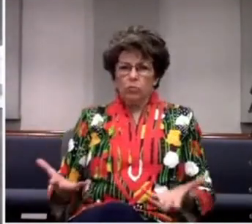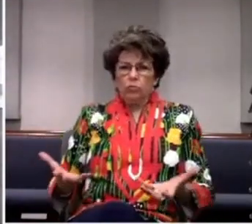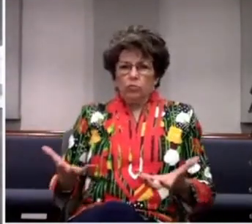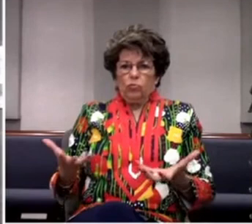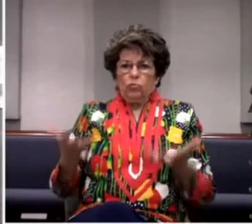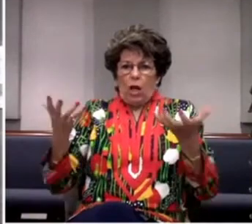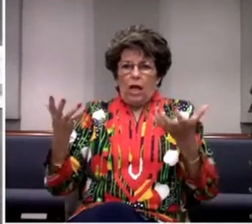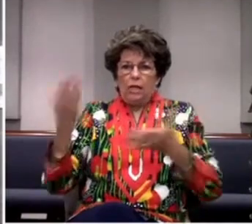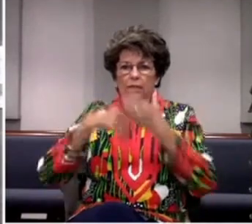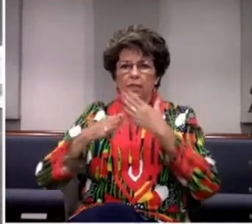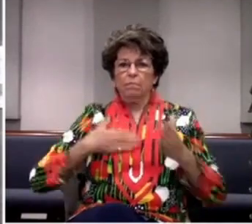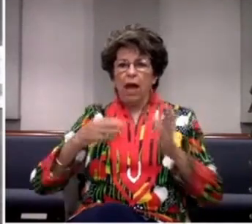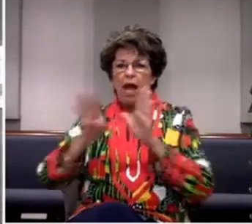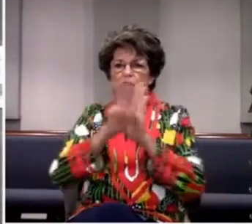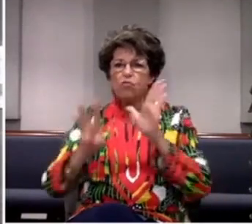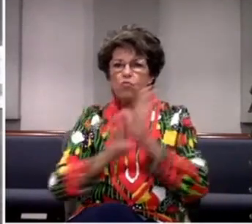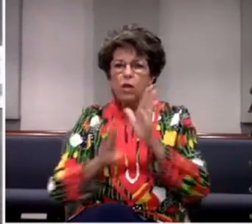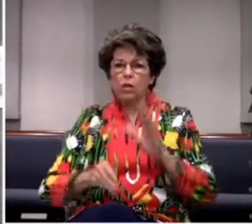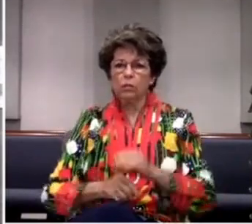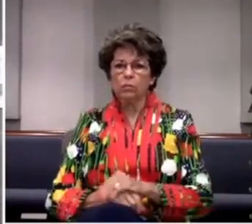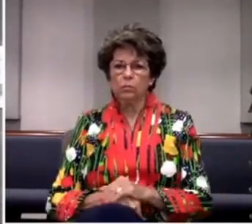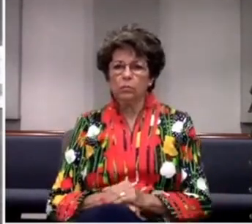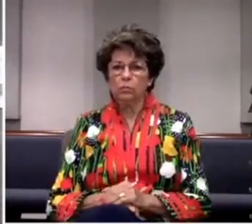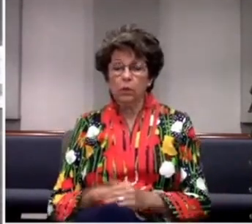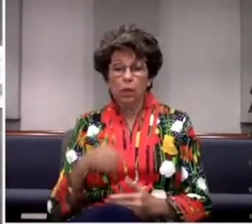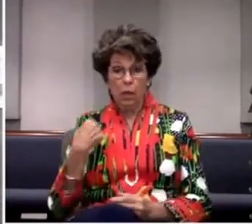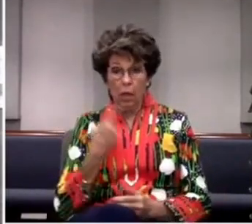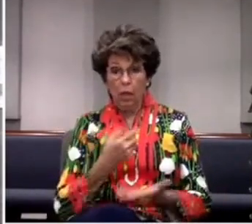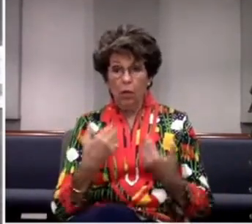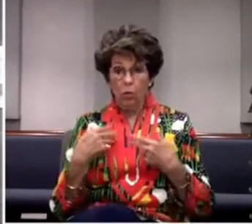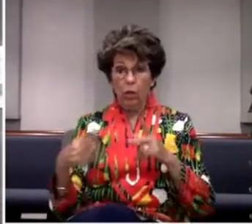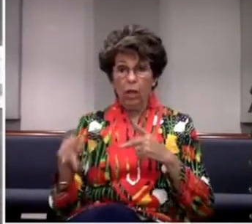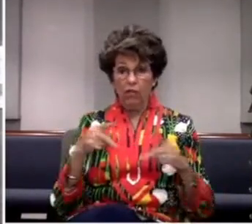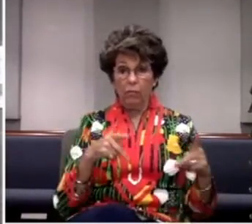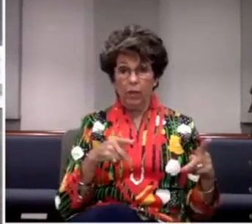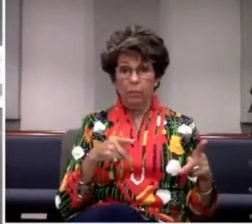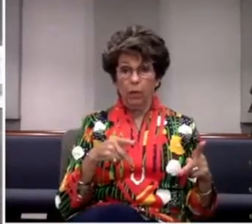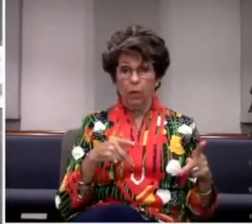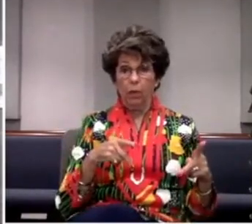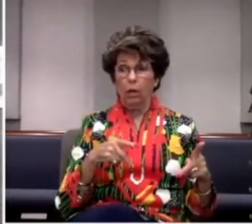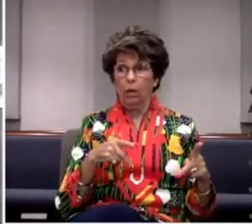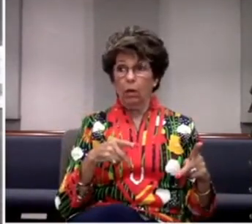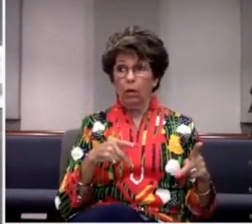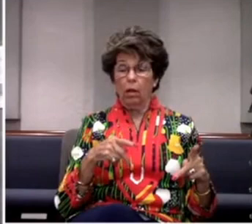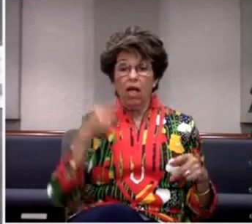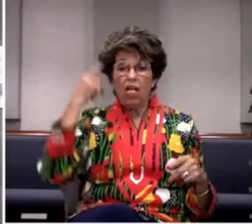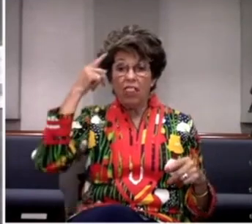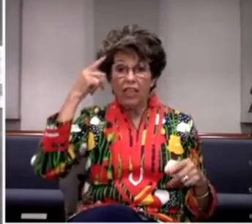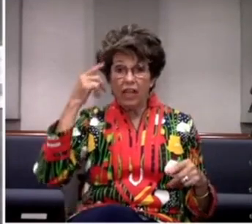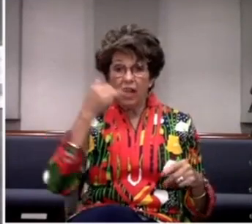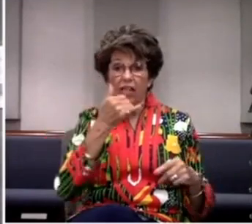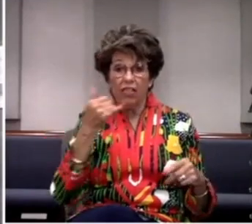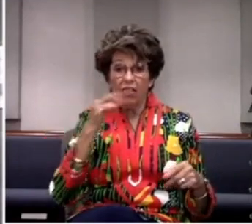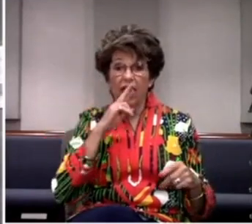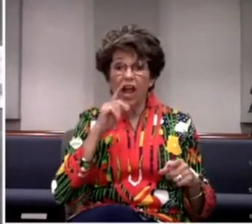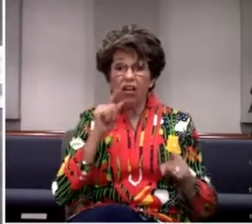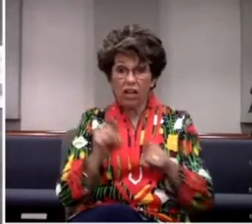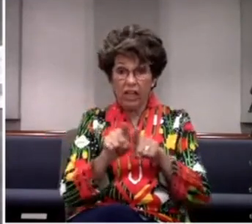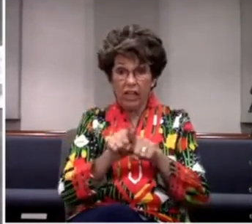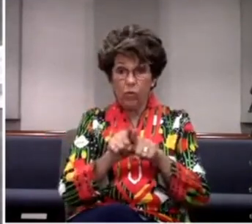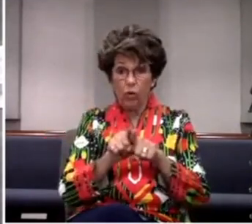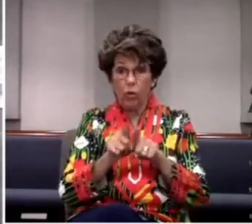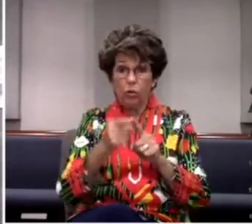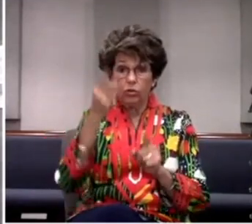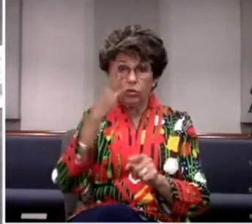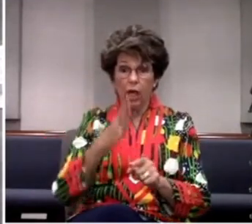will. We have people walking around the earth, they believe themselves to be equal with God. We live like